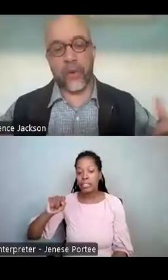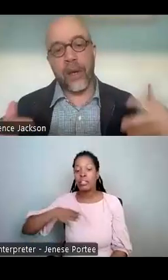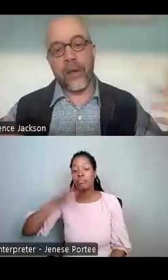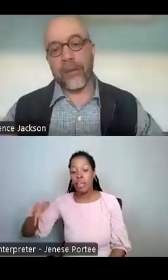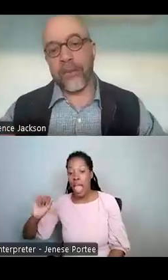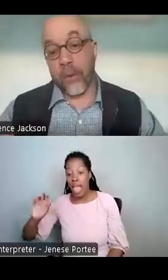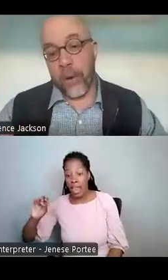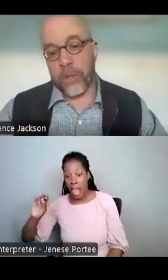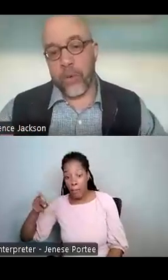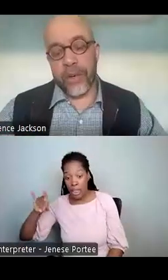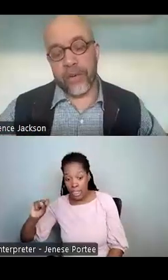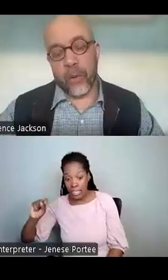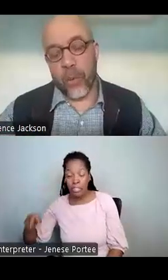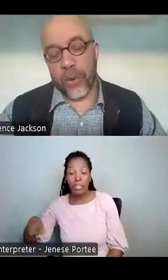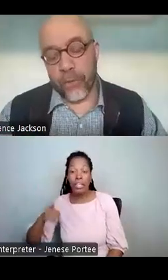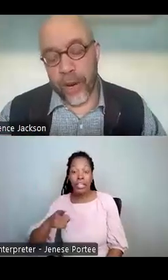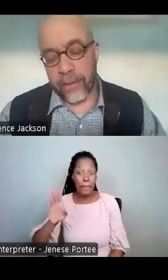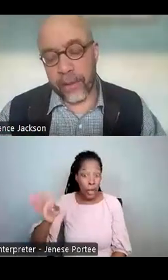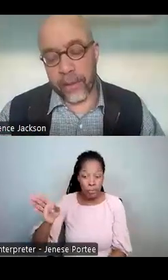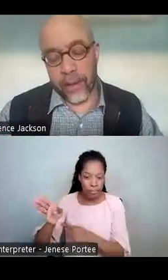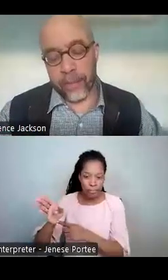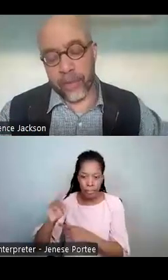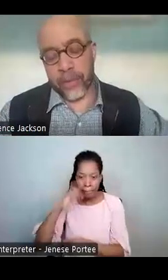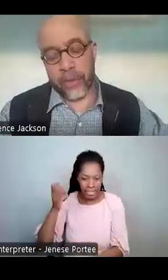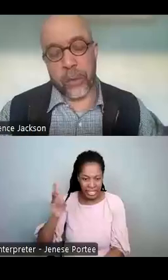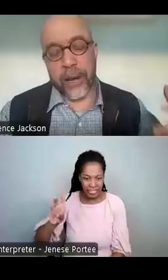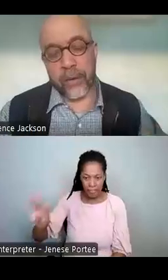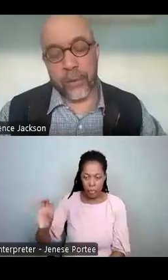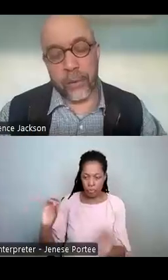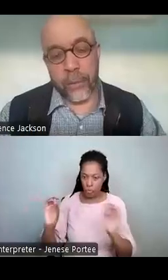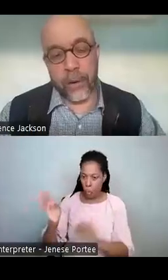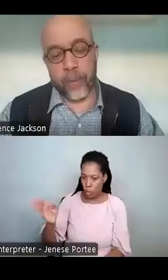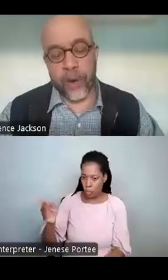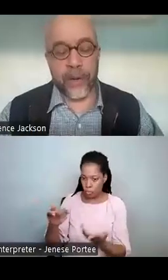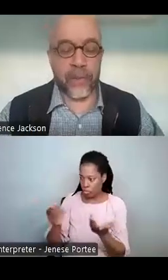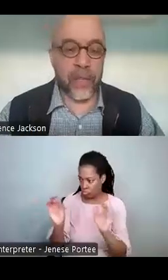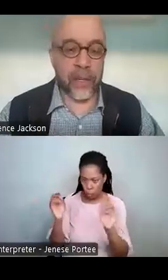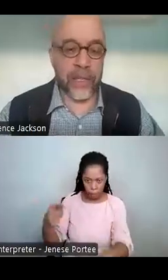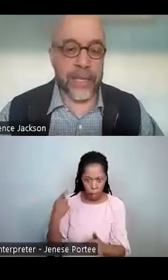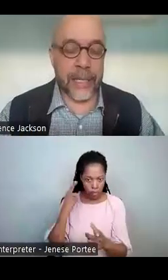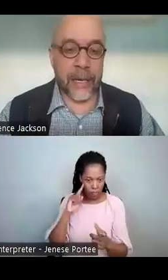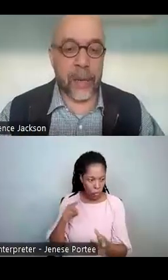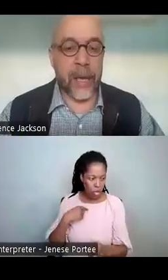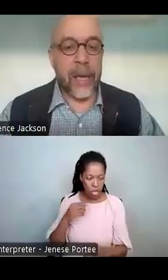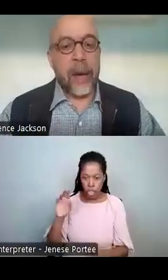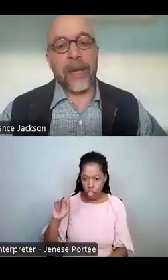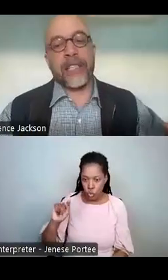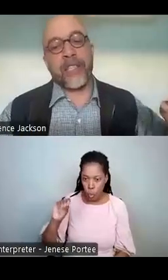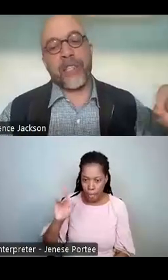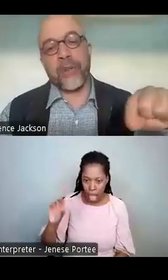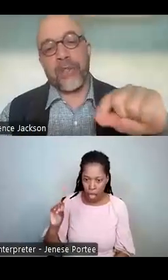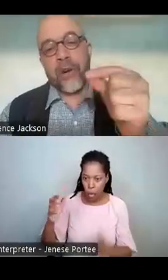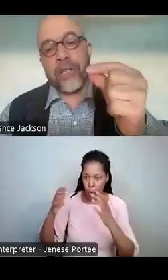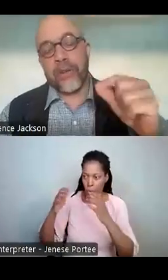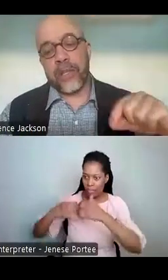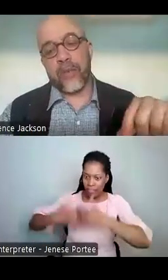no Baltimore, right? There's no point for having a series of tobacco warehouses here at that time. But it